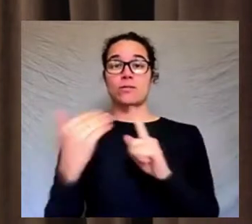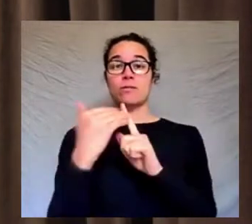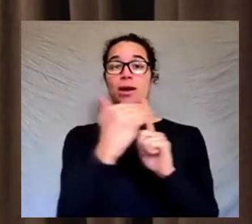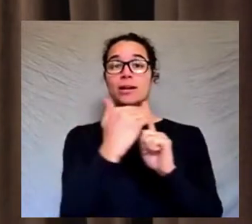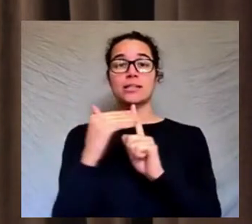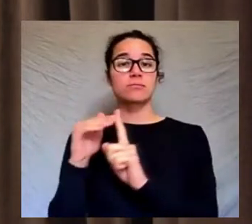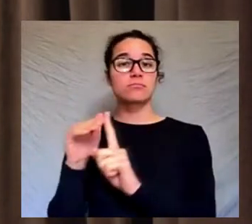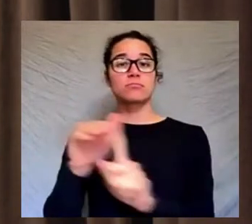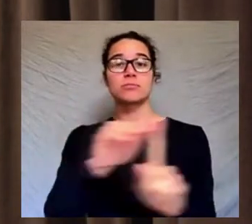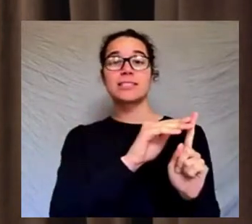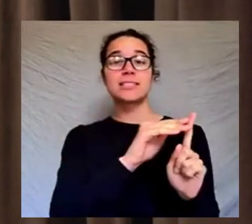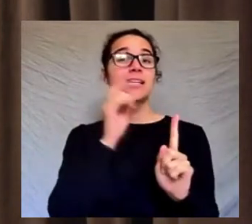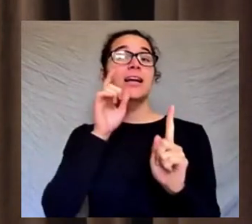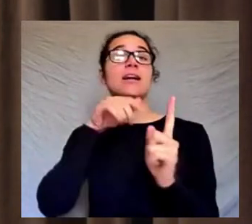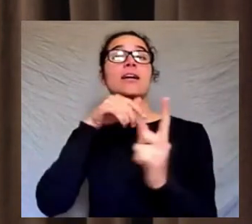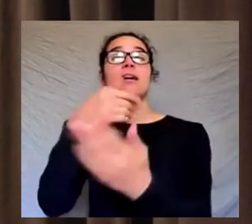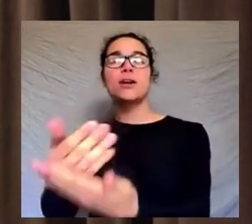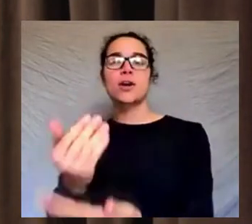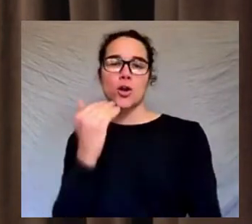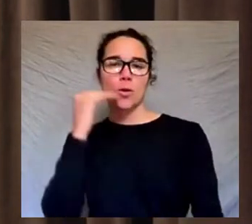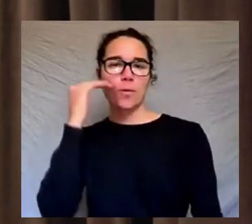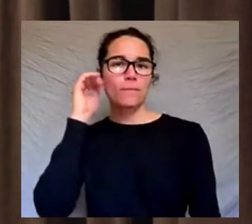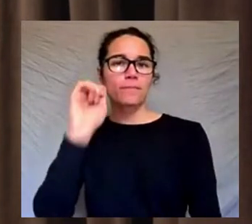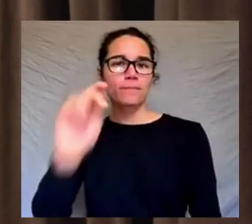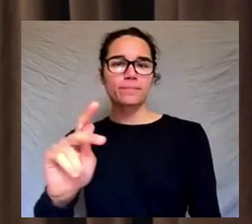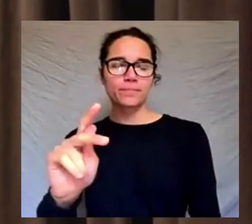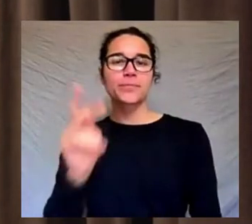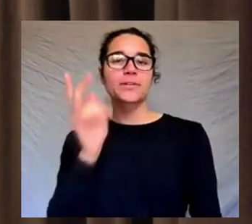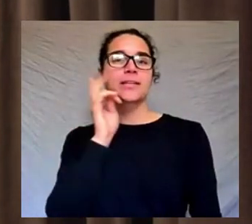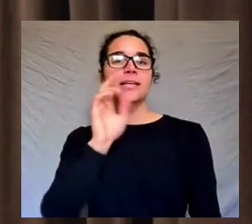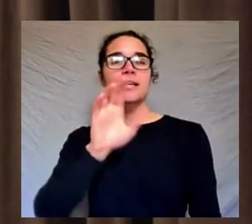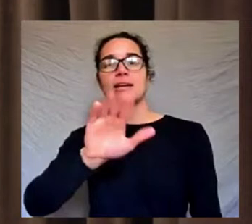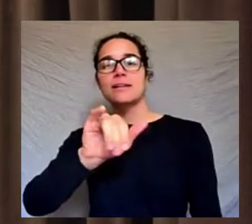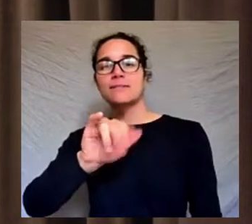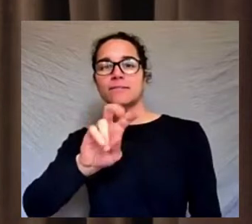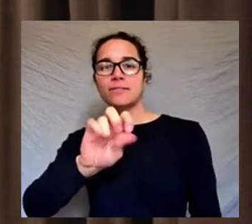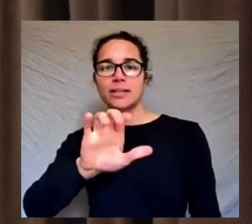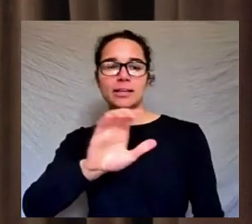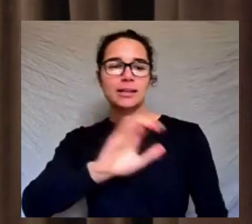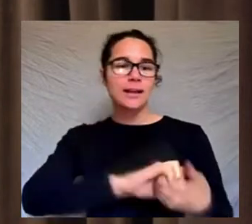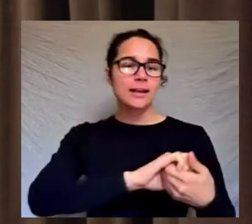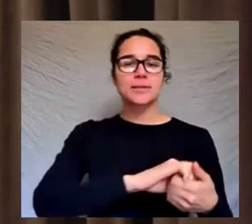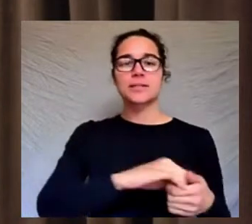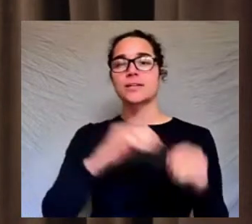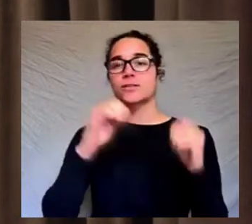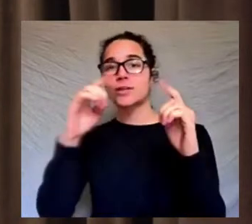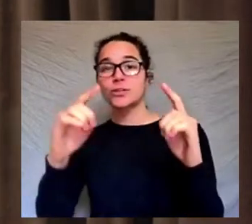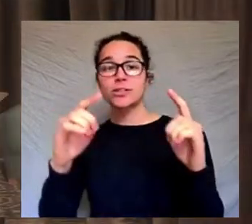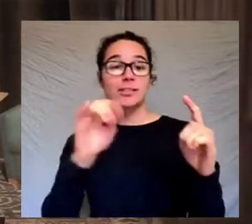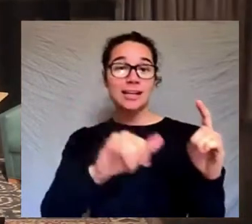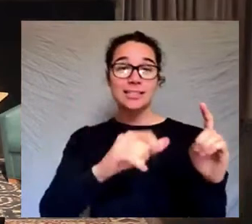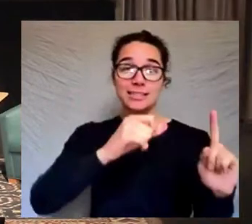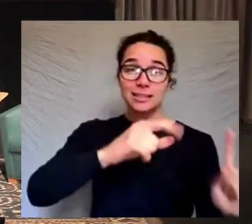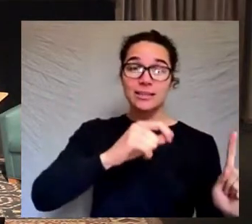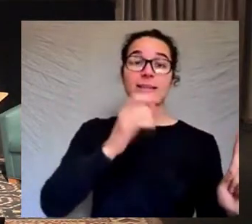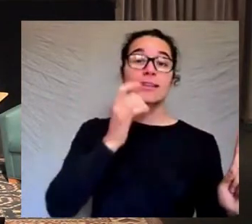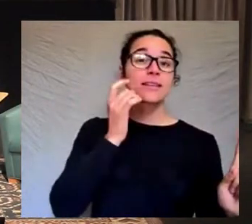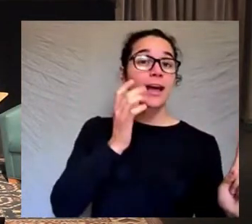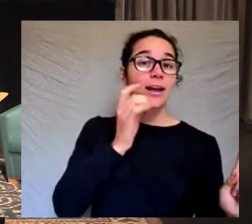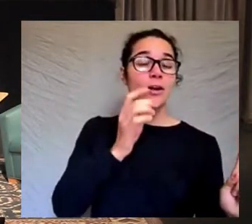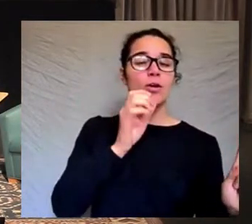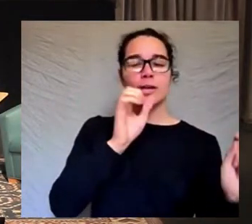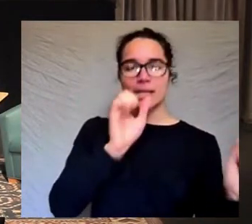way home. Seeing civic engagement and education as a light, we can and will move